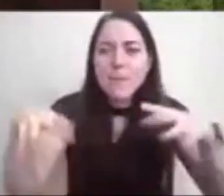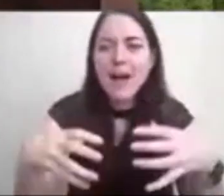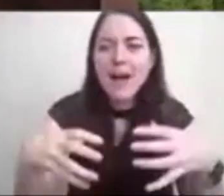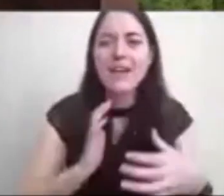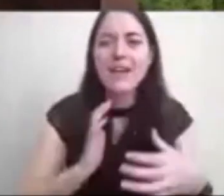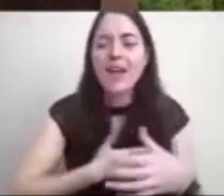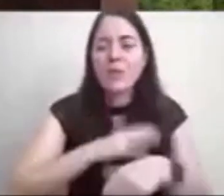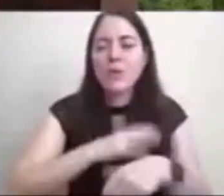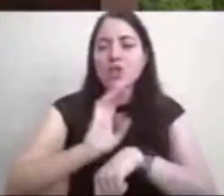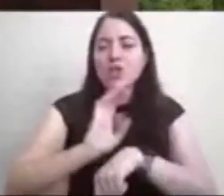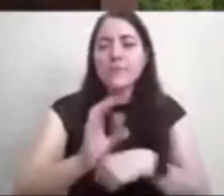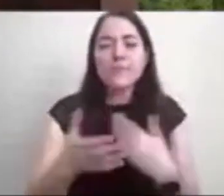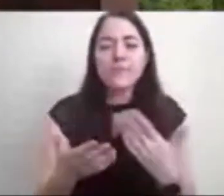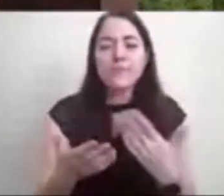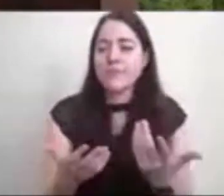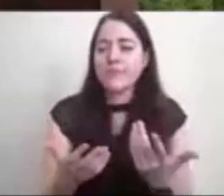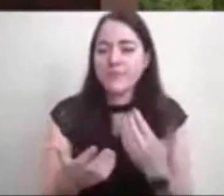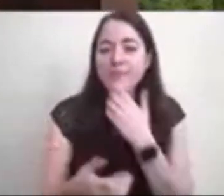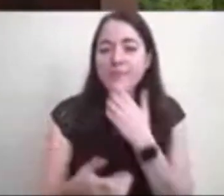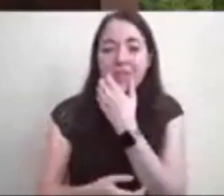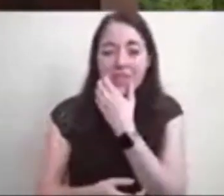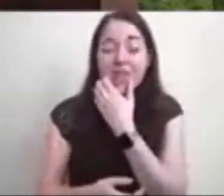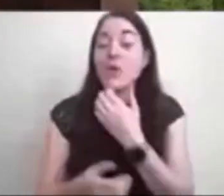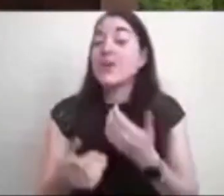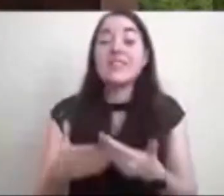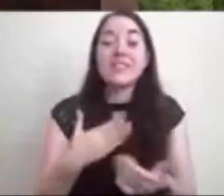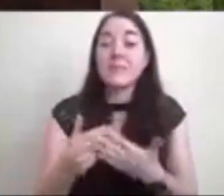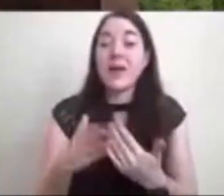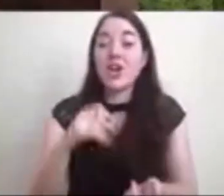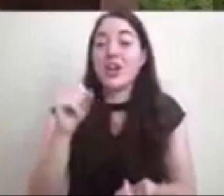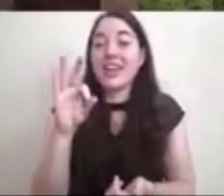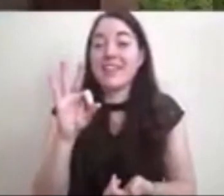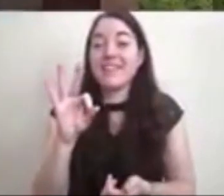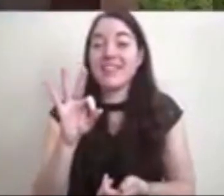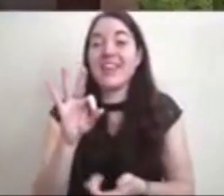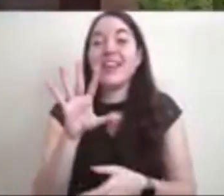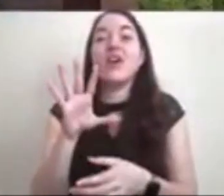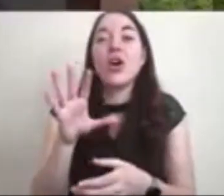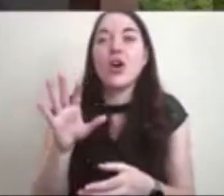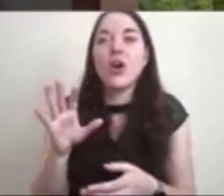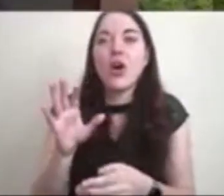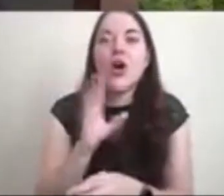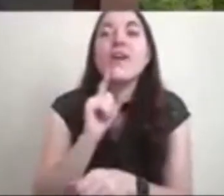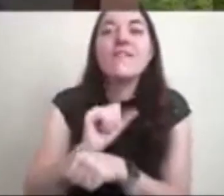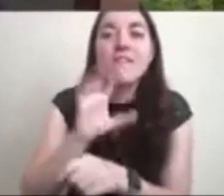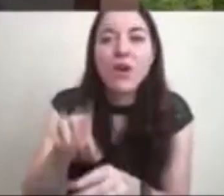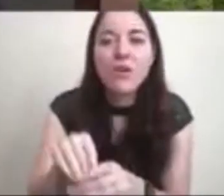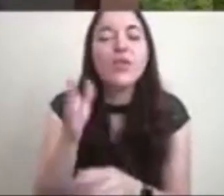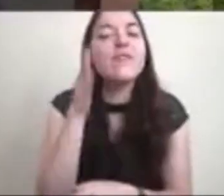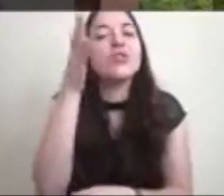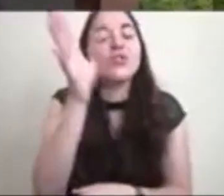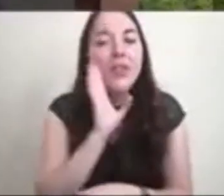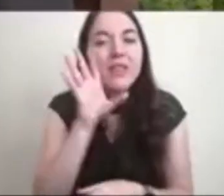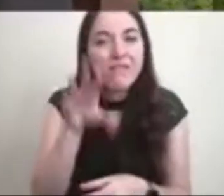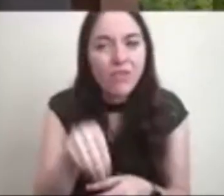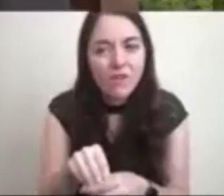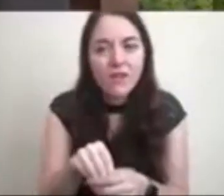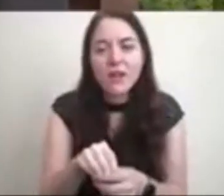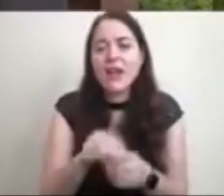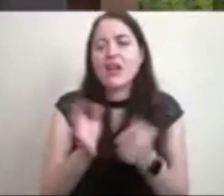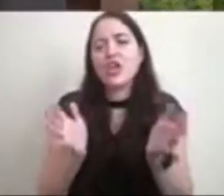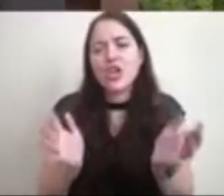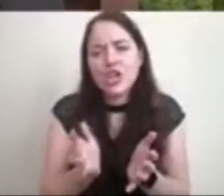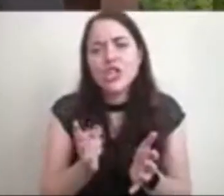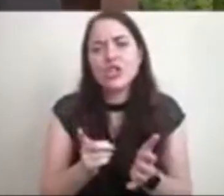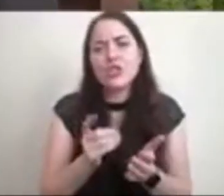whether or not they fit in this room. I encourage you to extend your giving to MCC and to